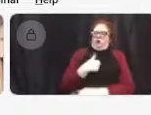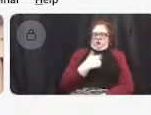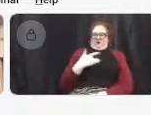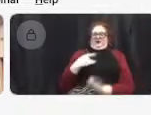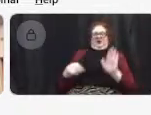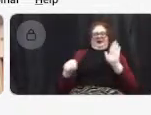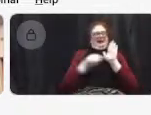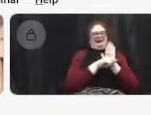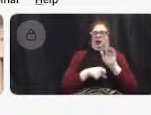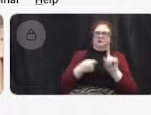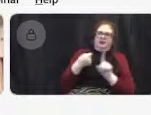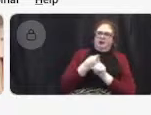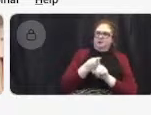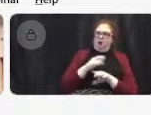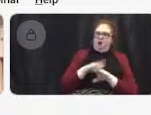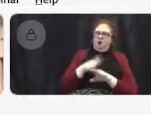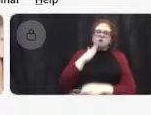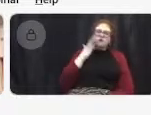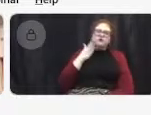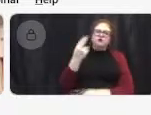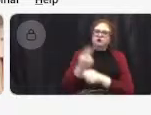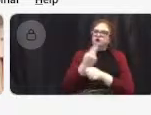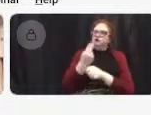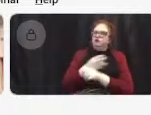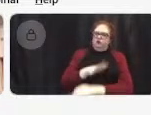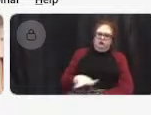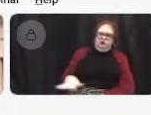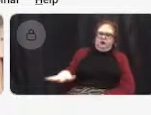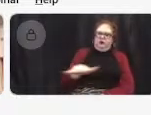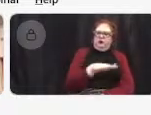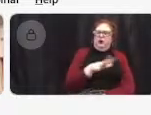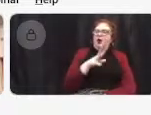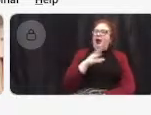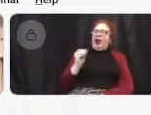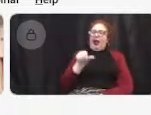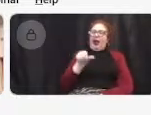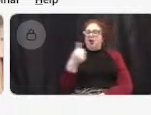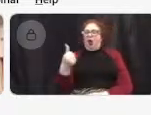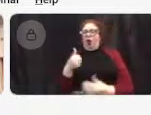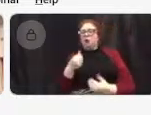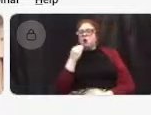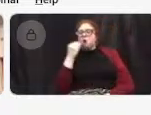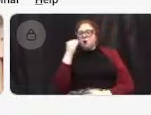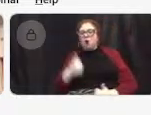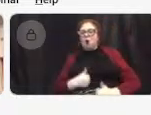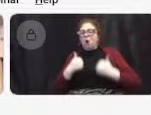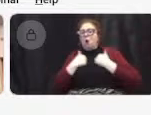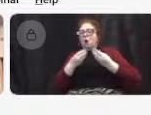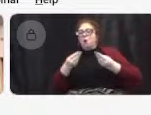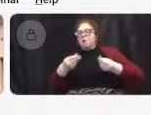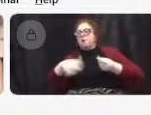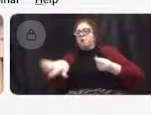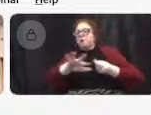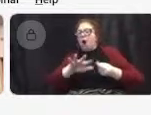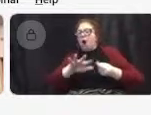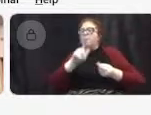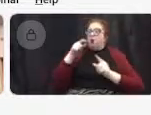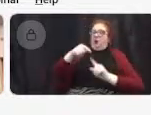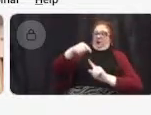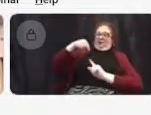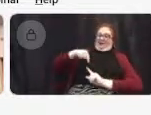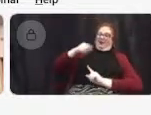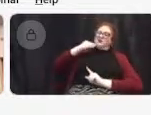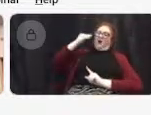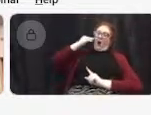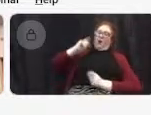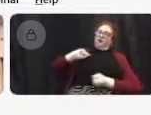area, and as the surrounding properties once served as residential properties but were rezoned as O3 and have since been used and